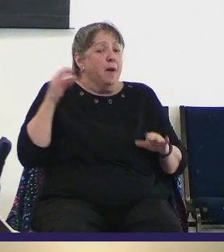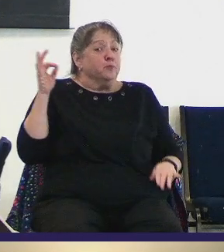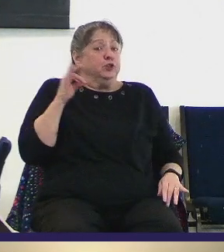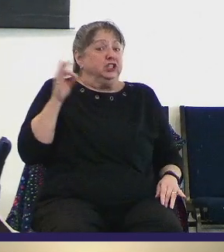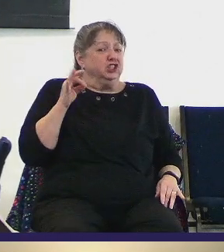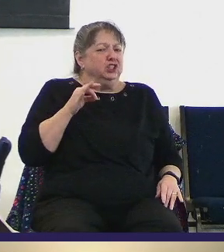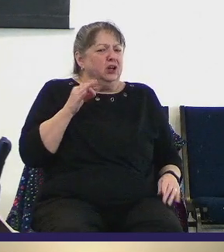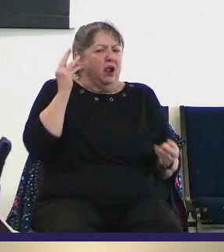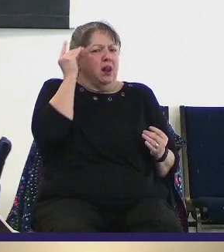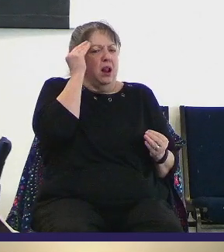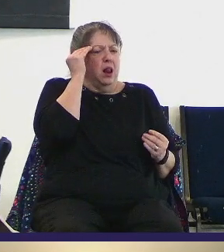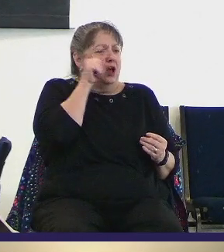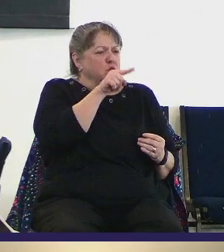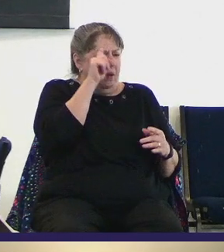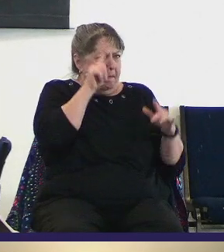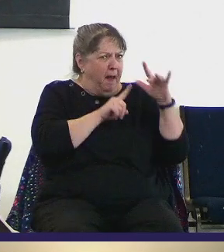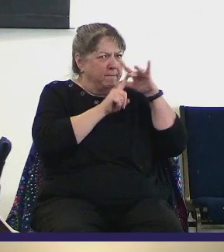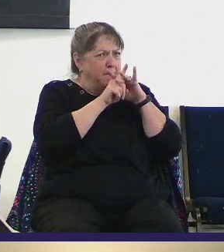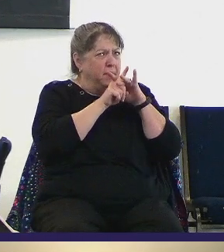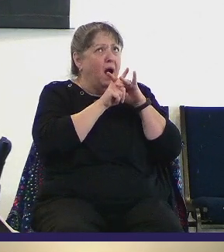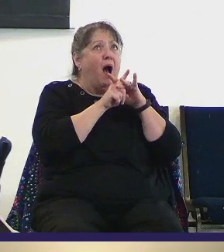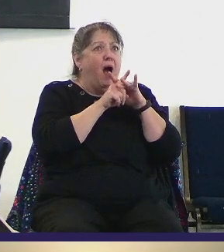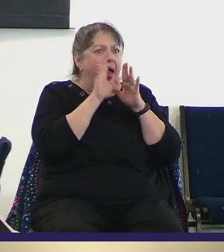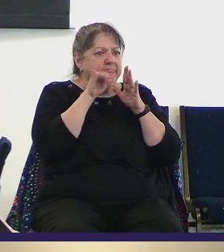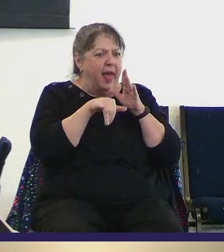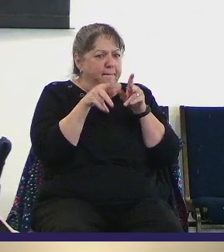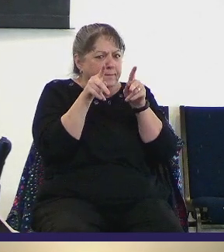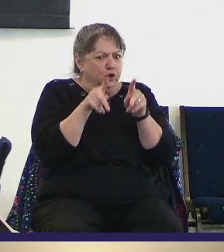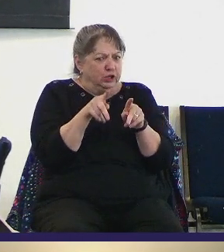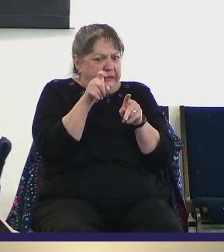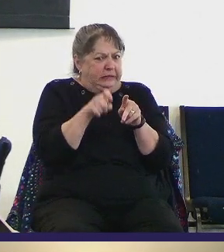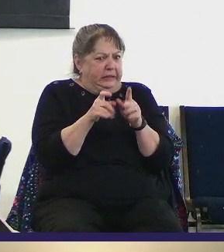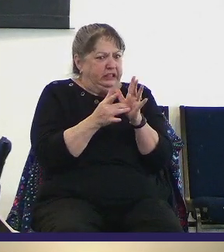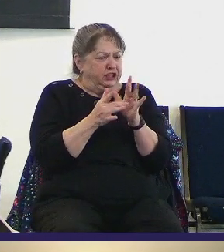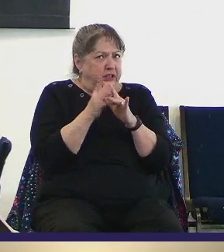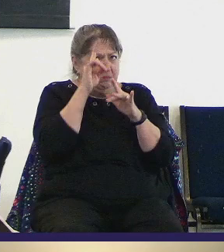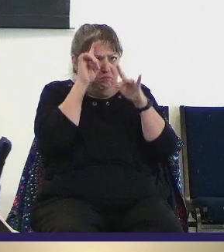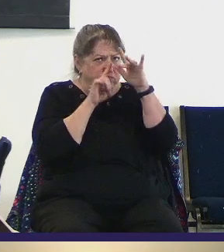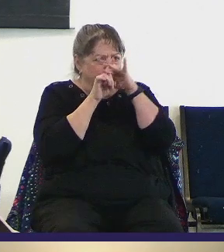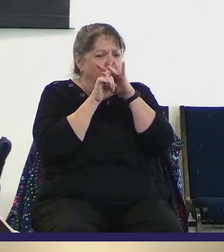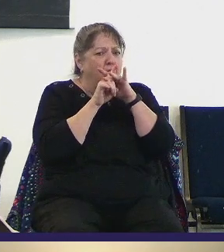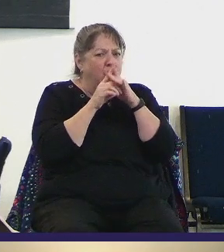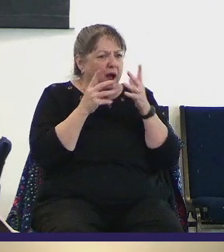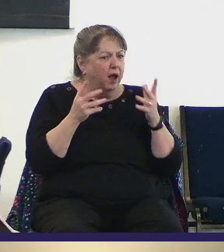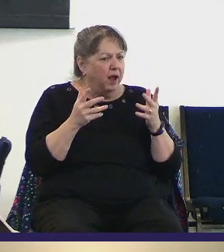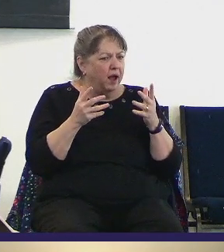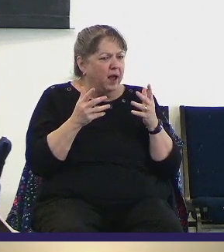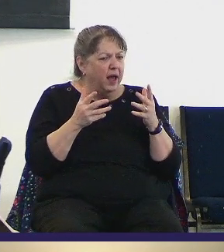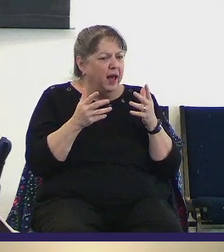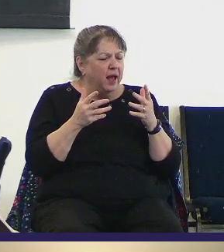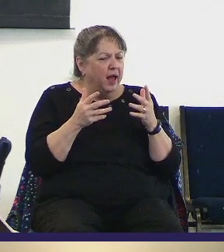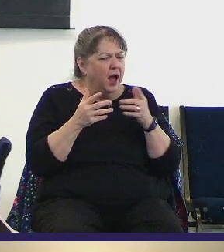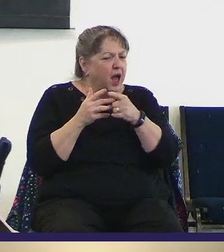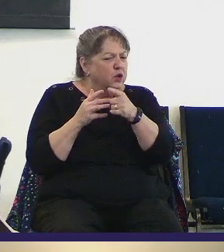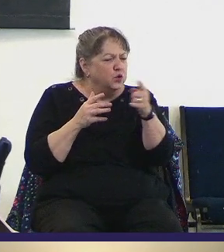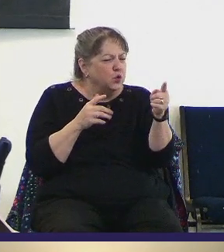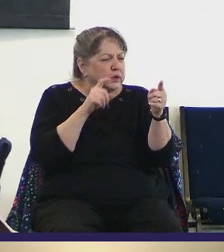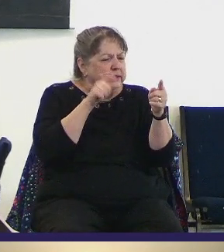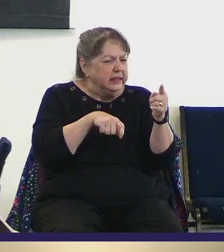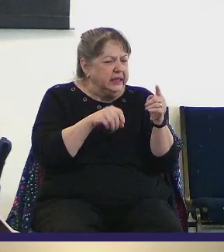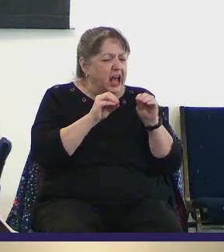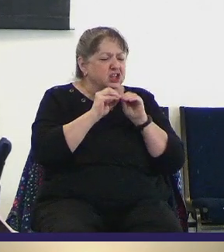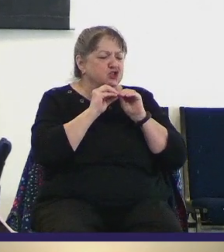light for. That the light of Jesus would shine through you at your work, at your home. Sometimes they live in our